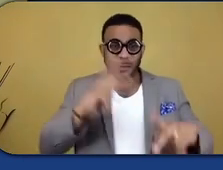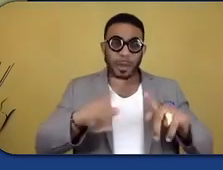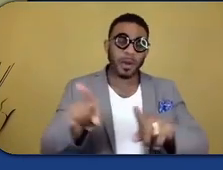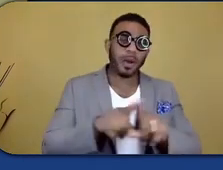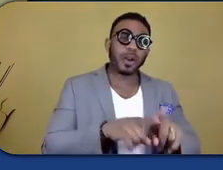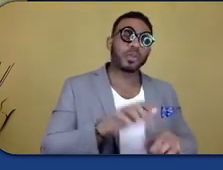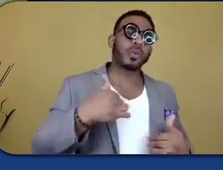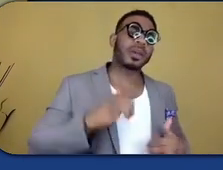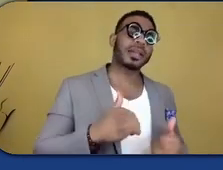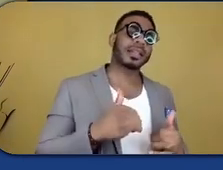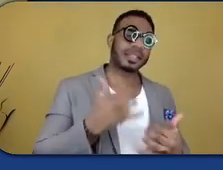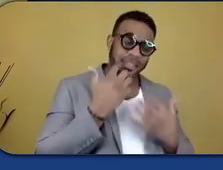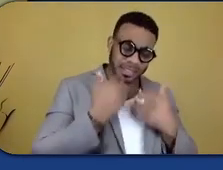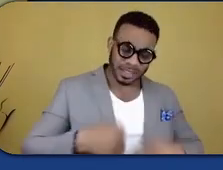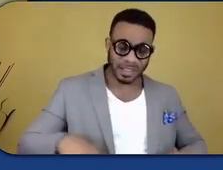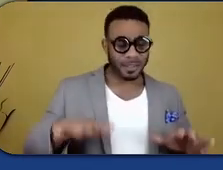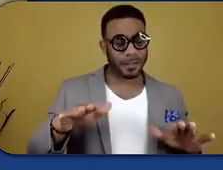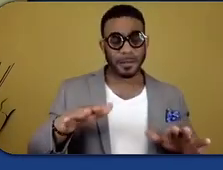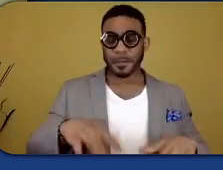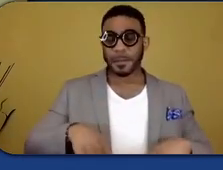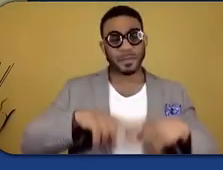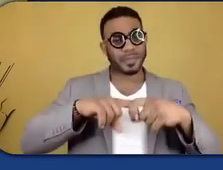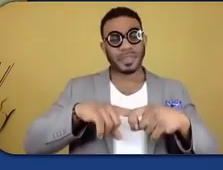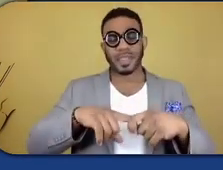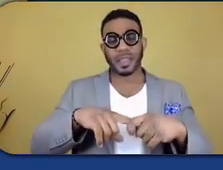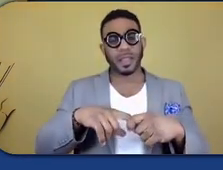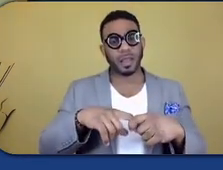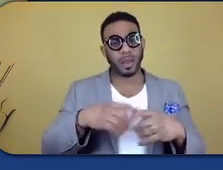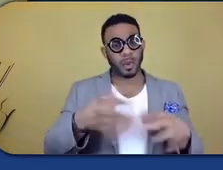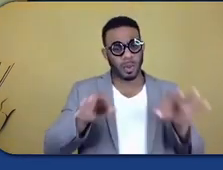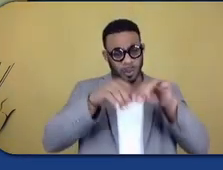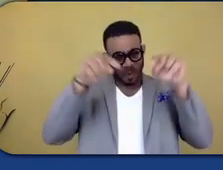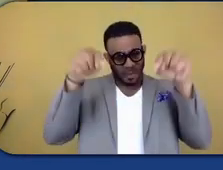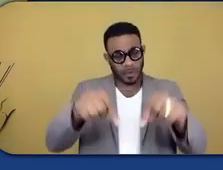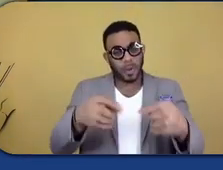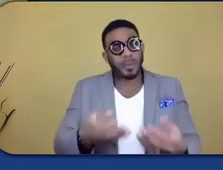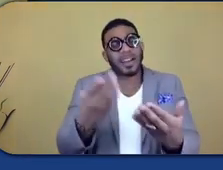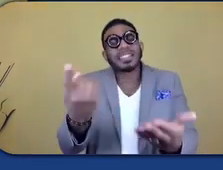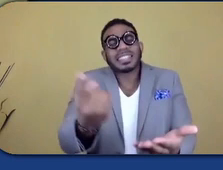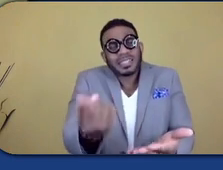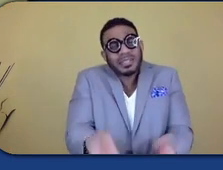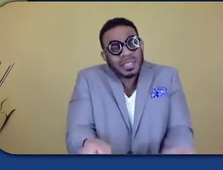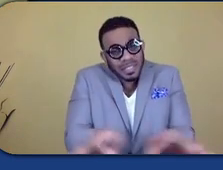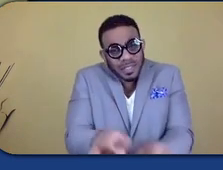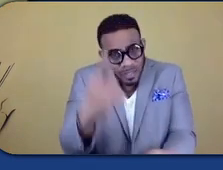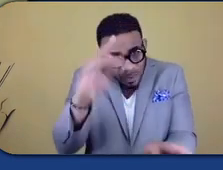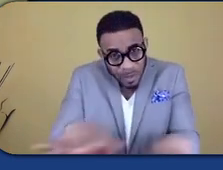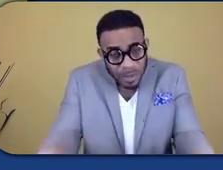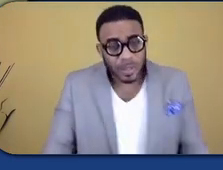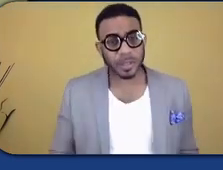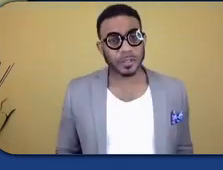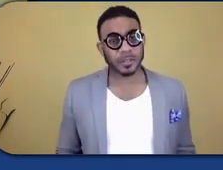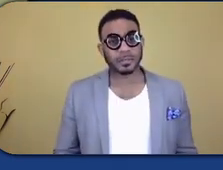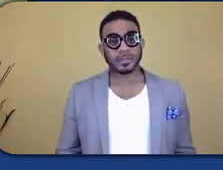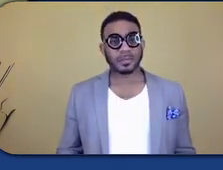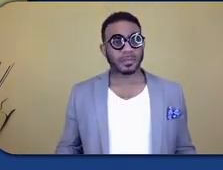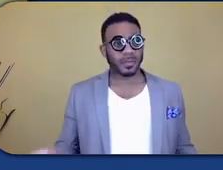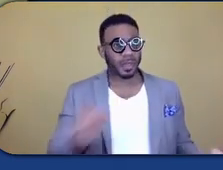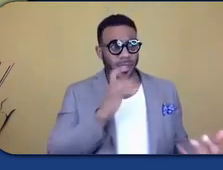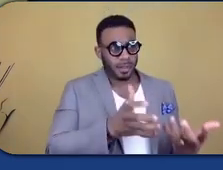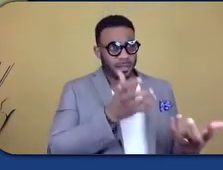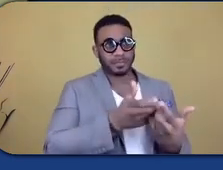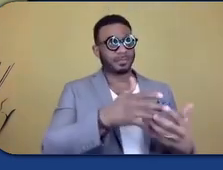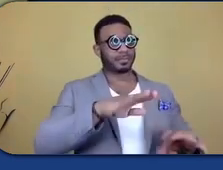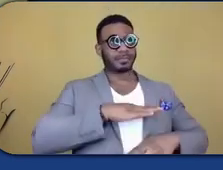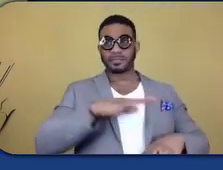can sacrifice, because if you didn't sacrifice to provide something delicious to your people, you're not going to feel satisfied and you're not